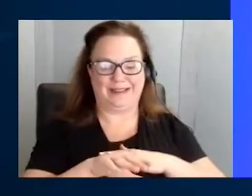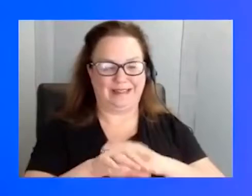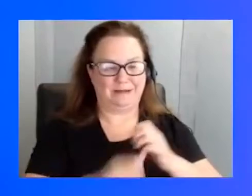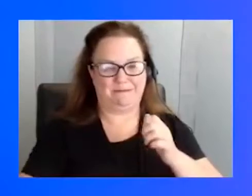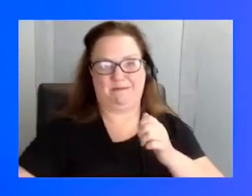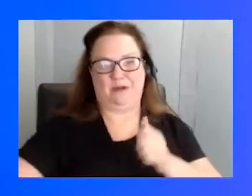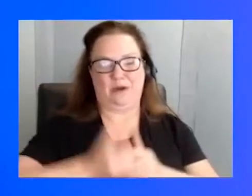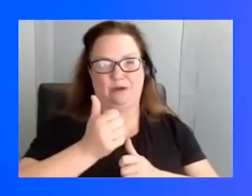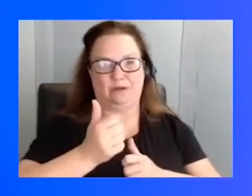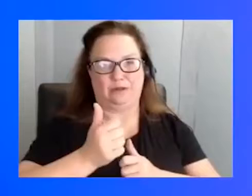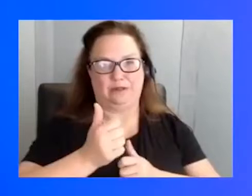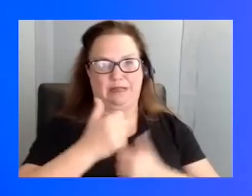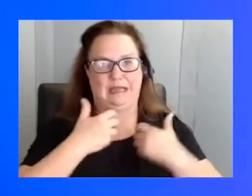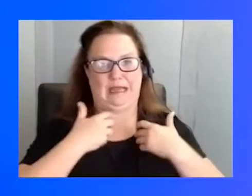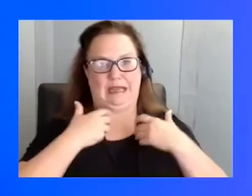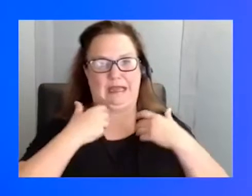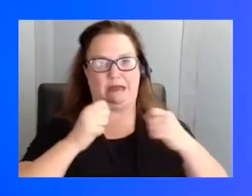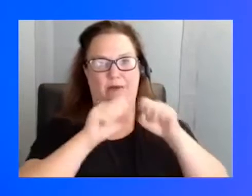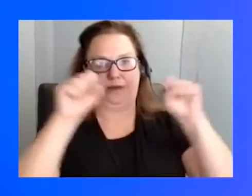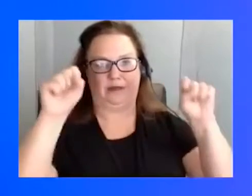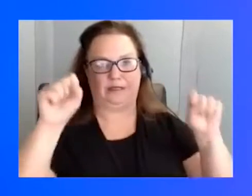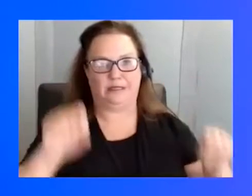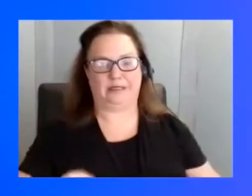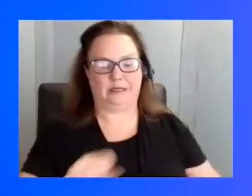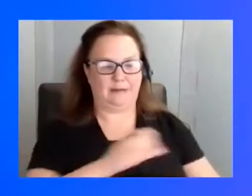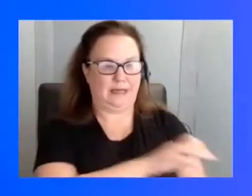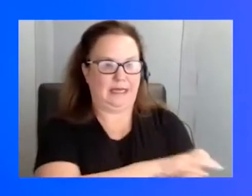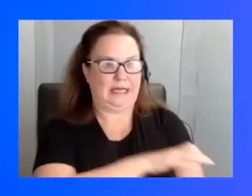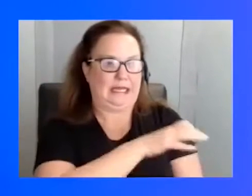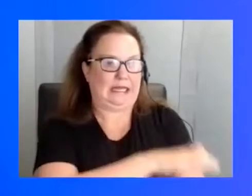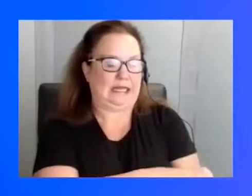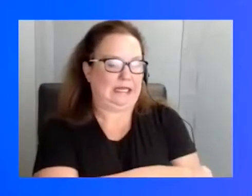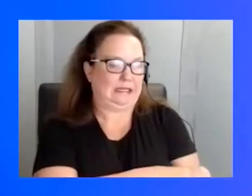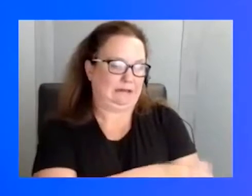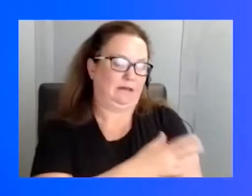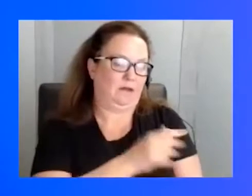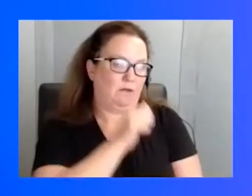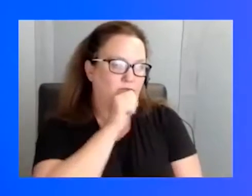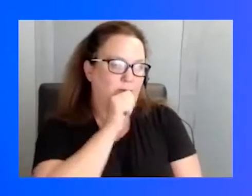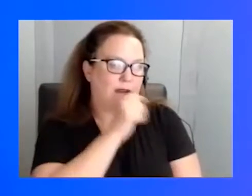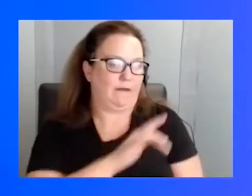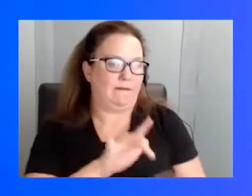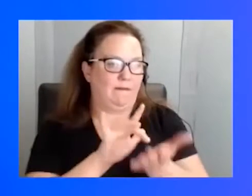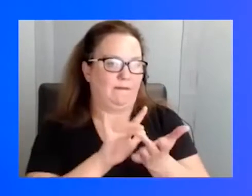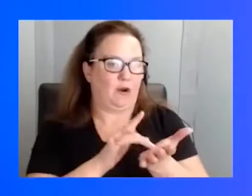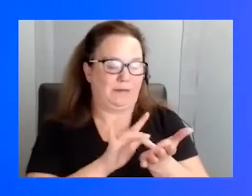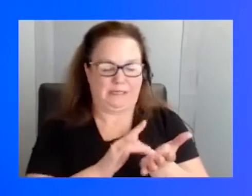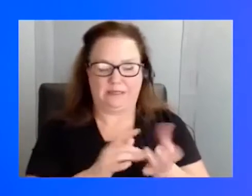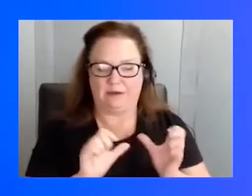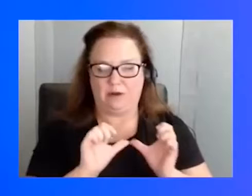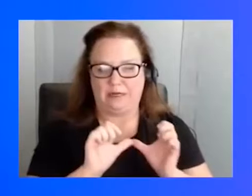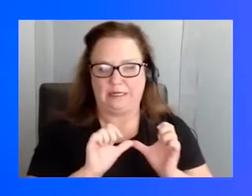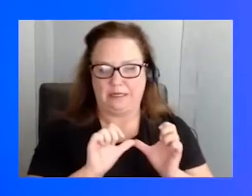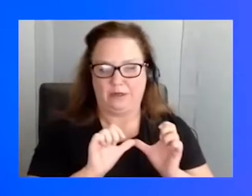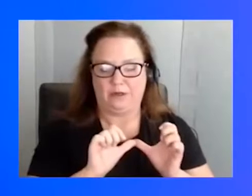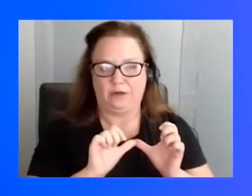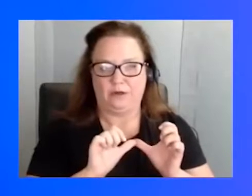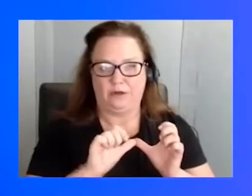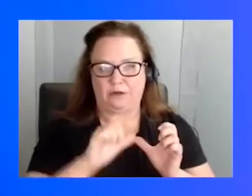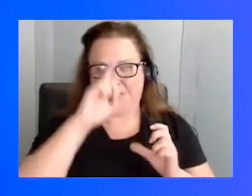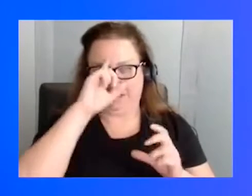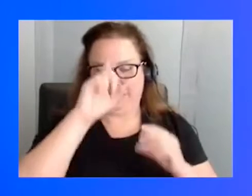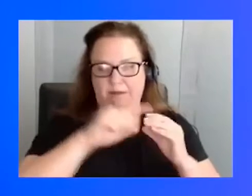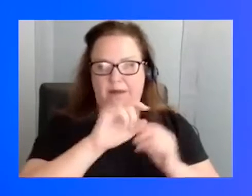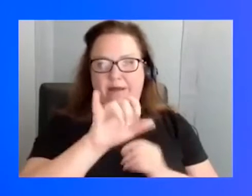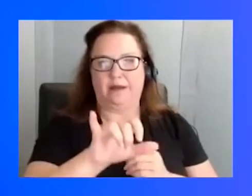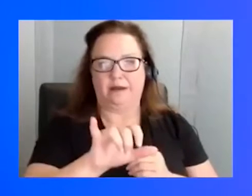either health systems, clinics, or those private pharmacies as well. So continue to think about that and really contemplate